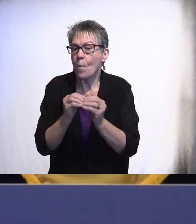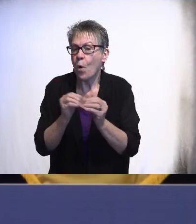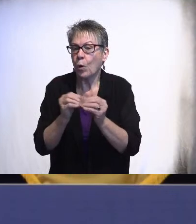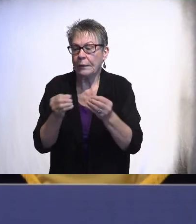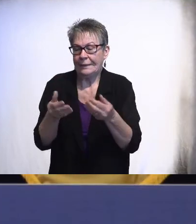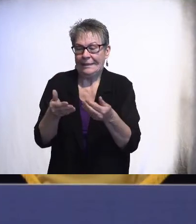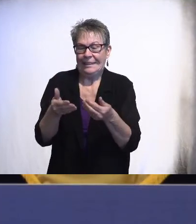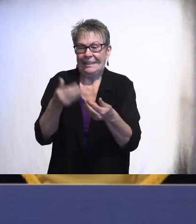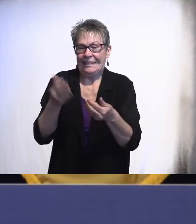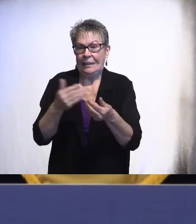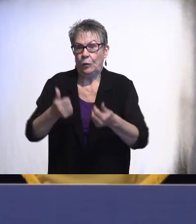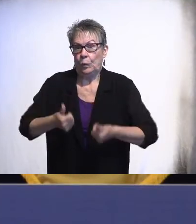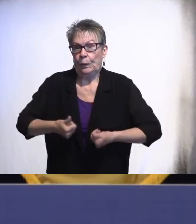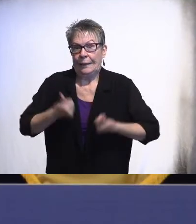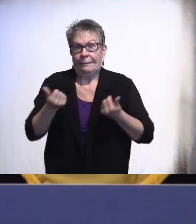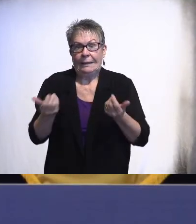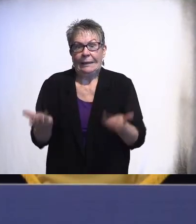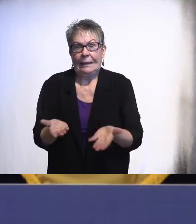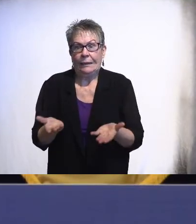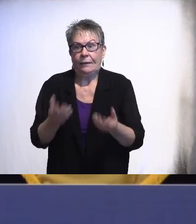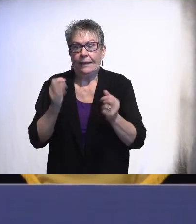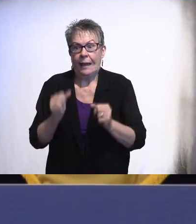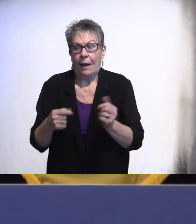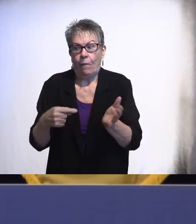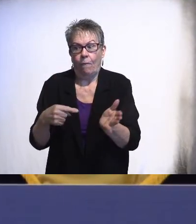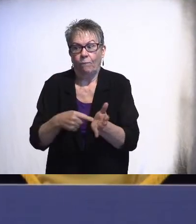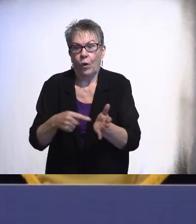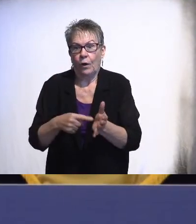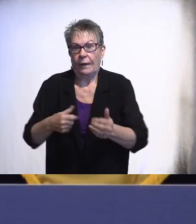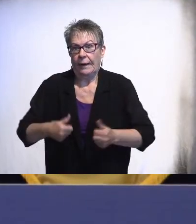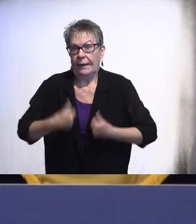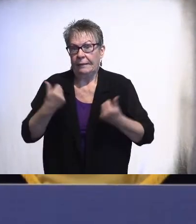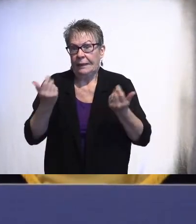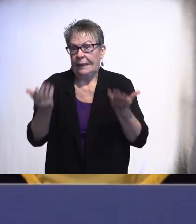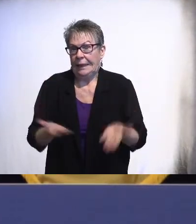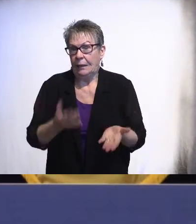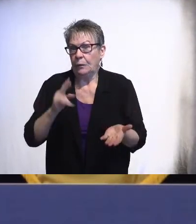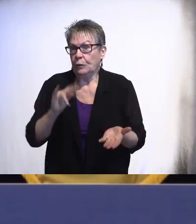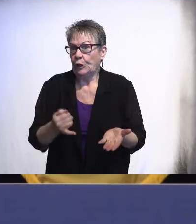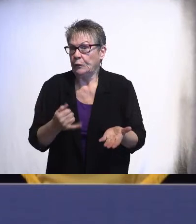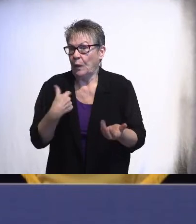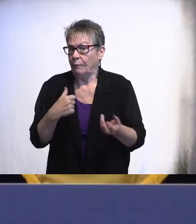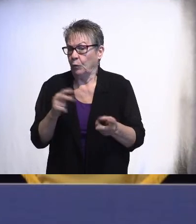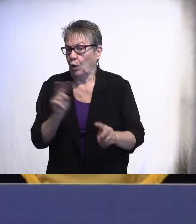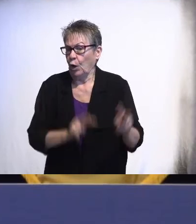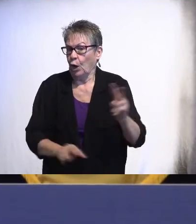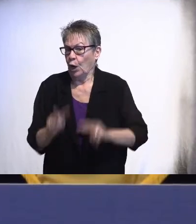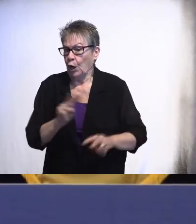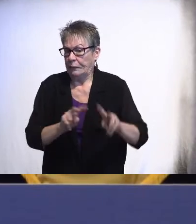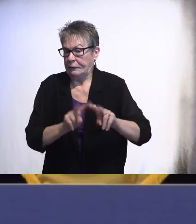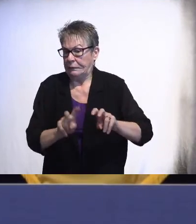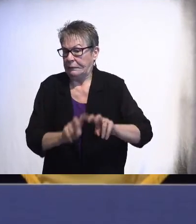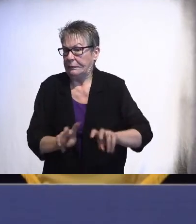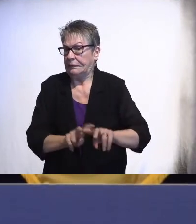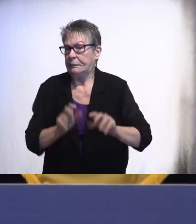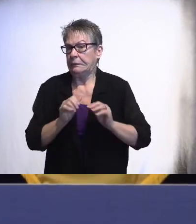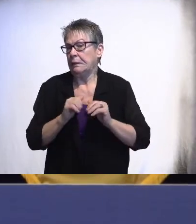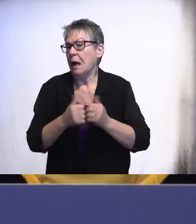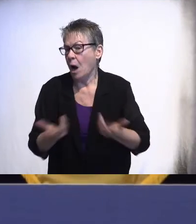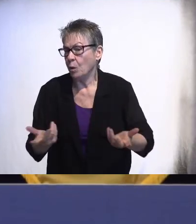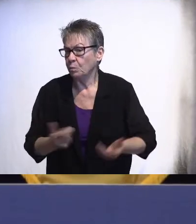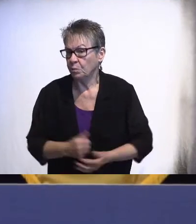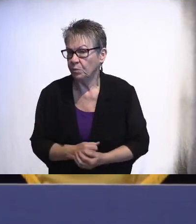constantly looking at. Judy, a year ago, it was a big part of our pattern, and I'm glad Daniel asked it. Again, this is